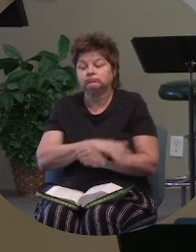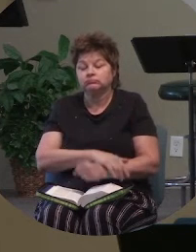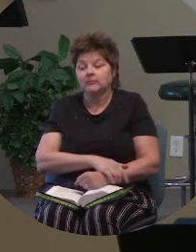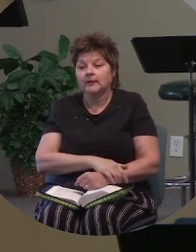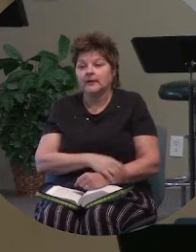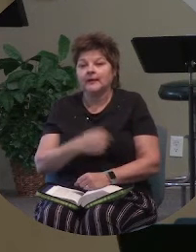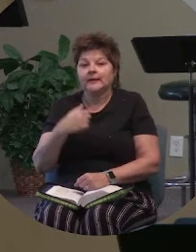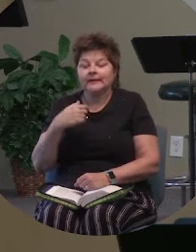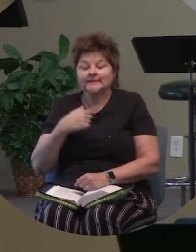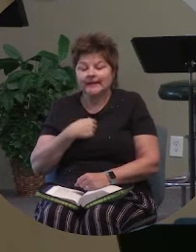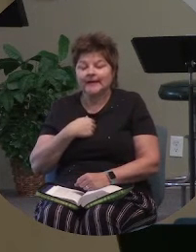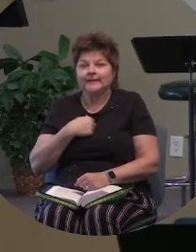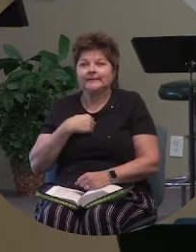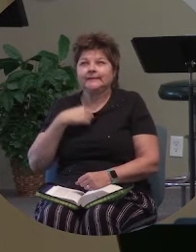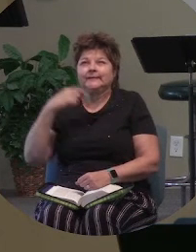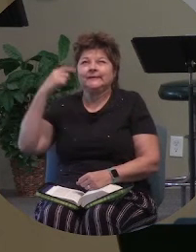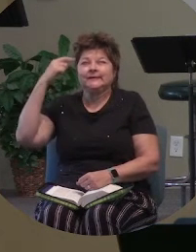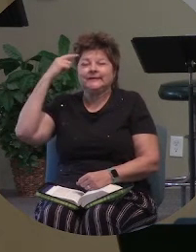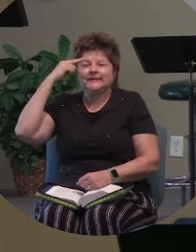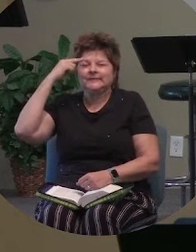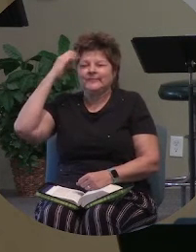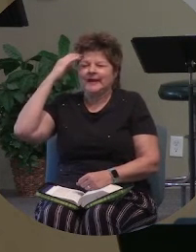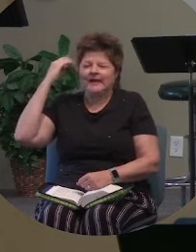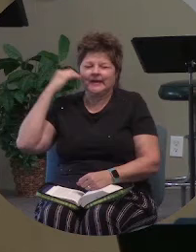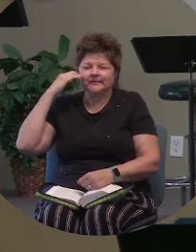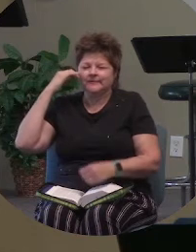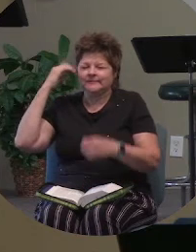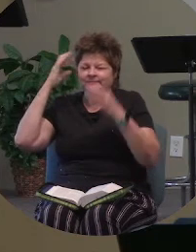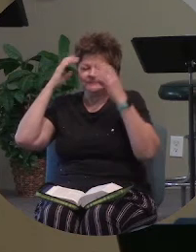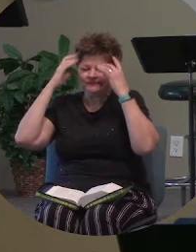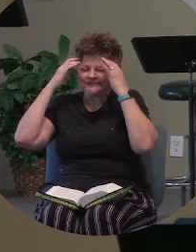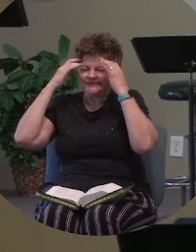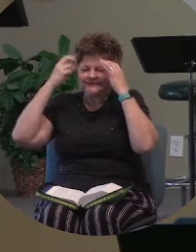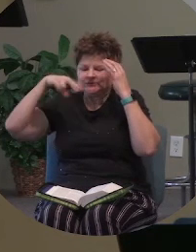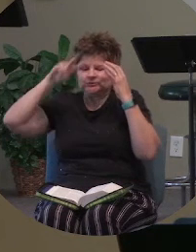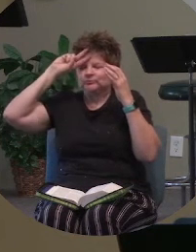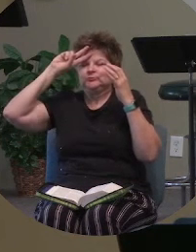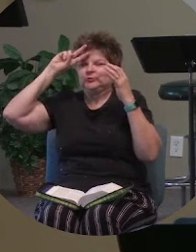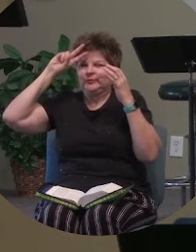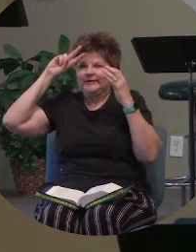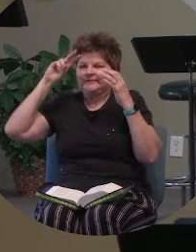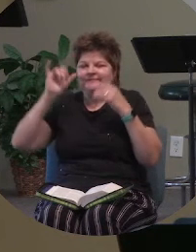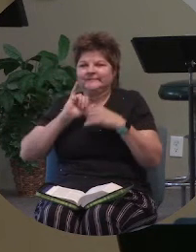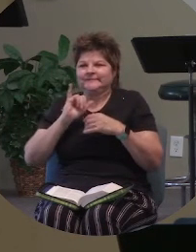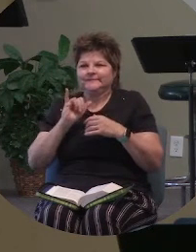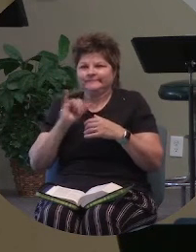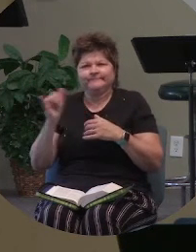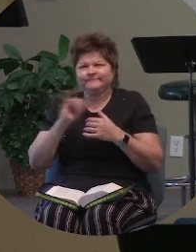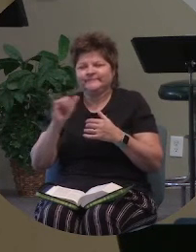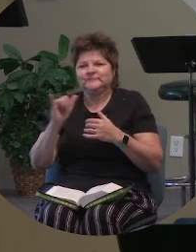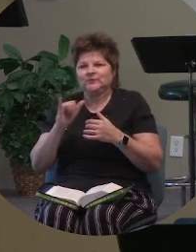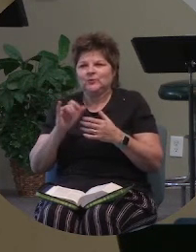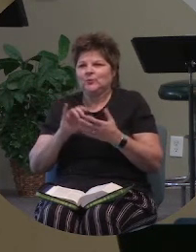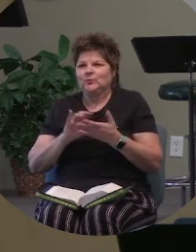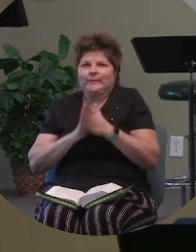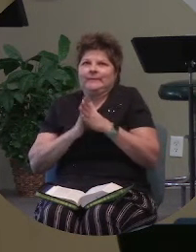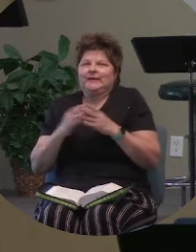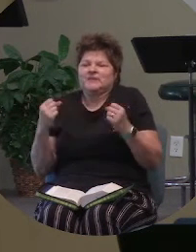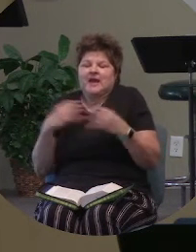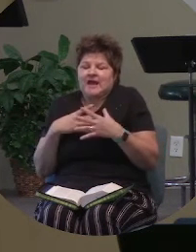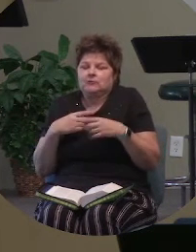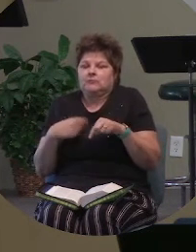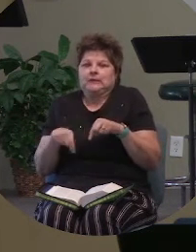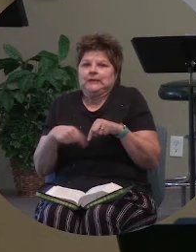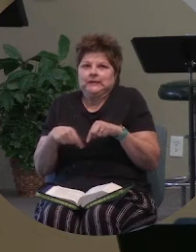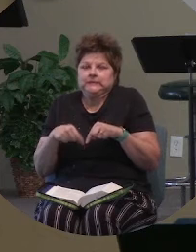Because I get in my own head and I'm just a bonehead. And so are you. We get angry, we get anxious, we get